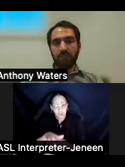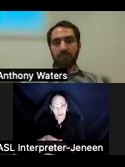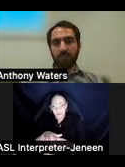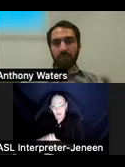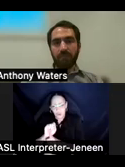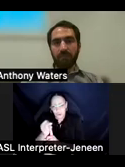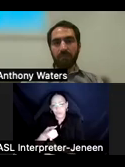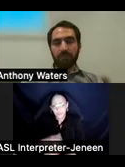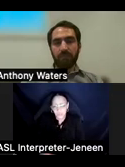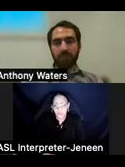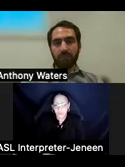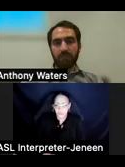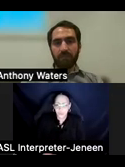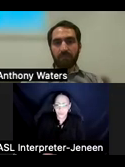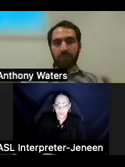circumstance.